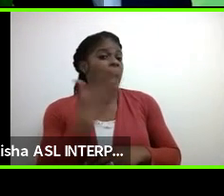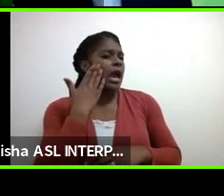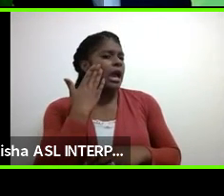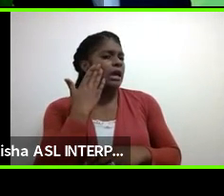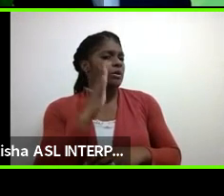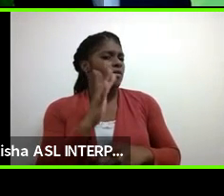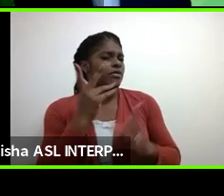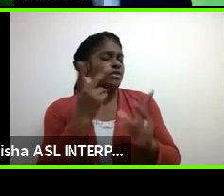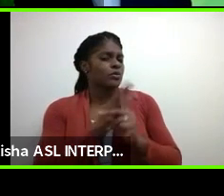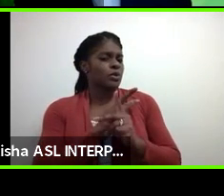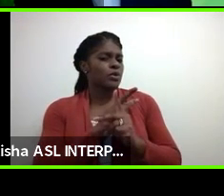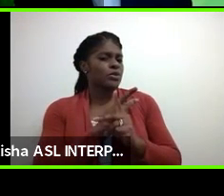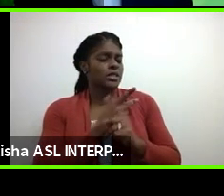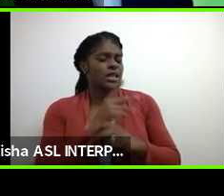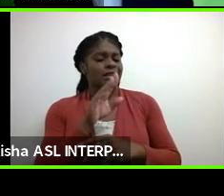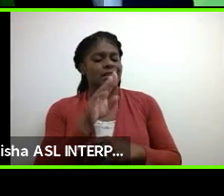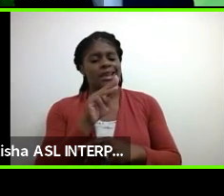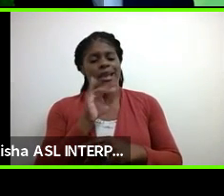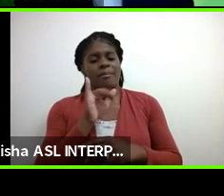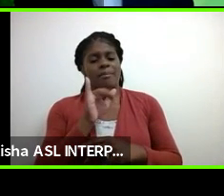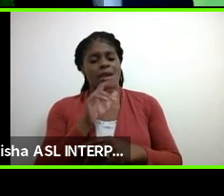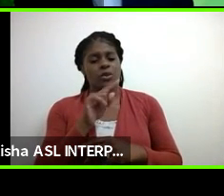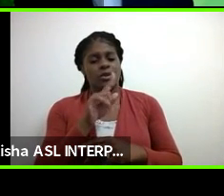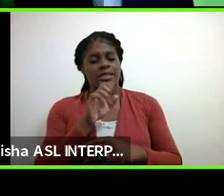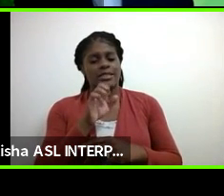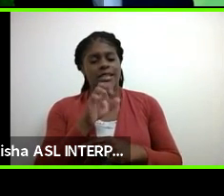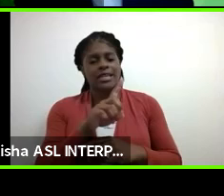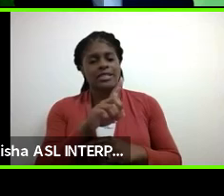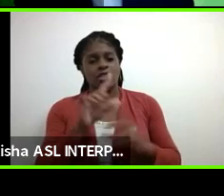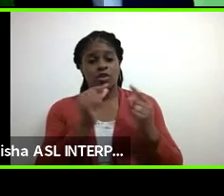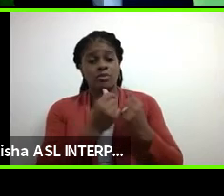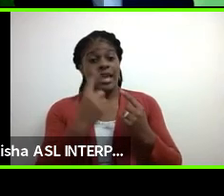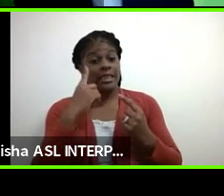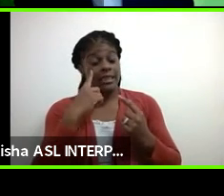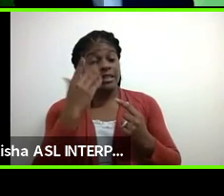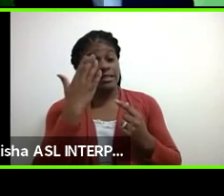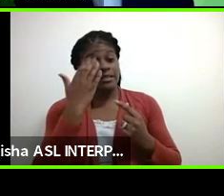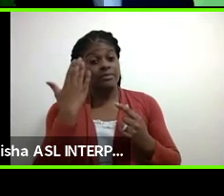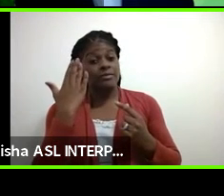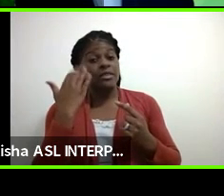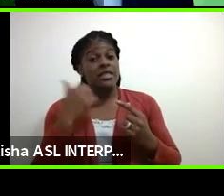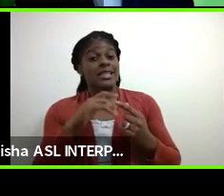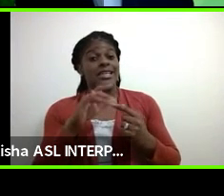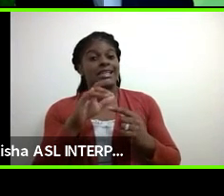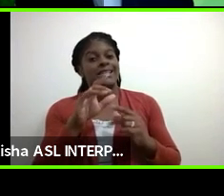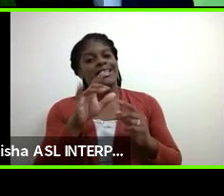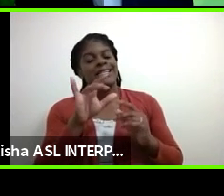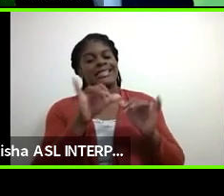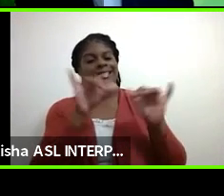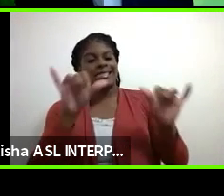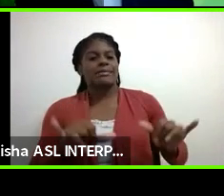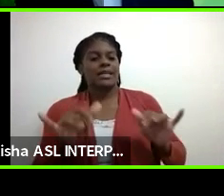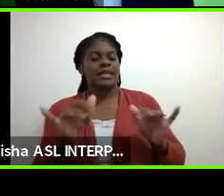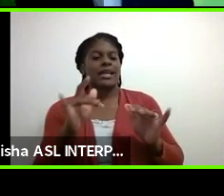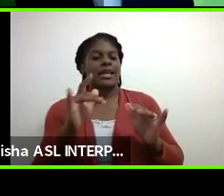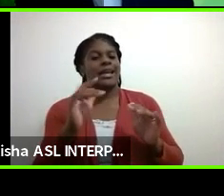in minoritized groups. I do think it's compounded by systemic injustice,